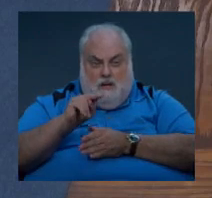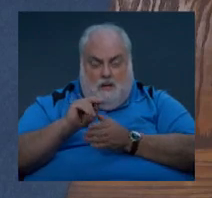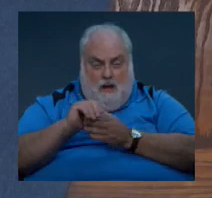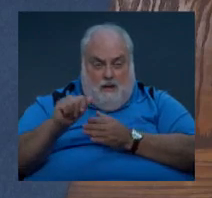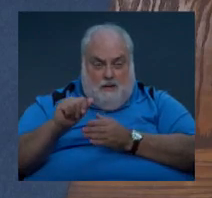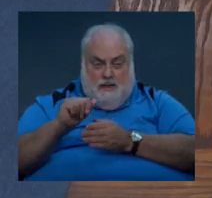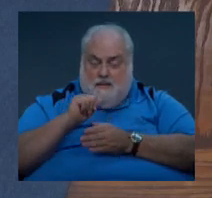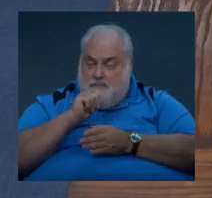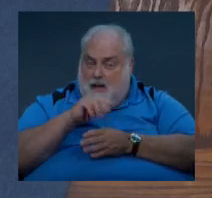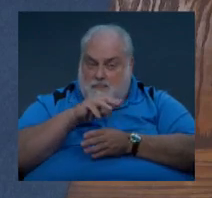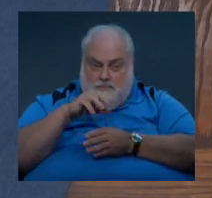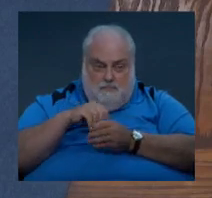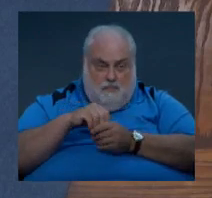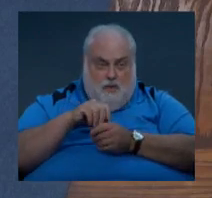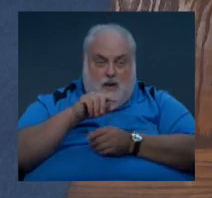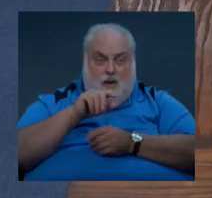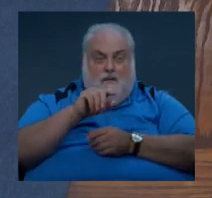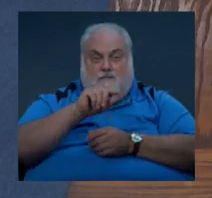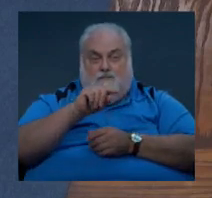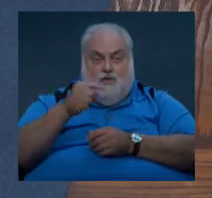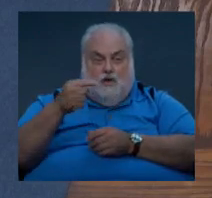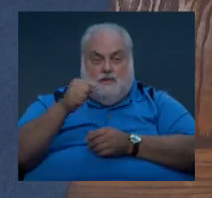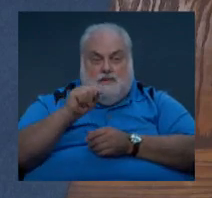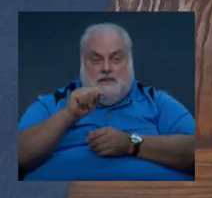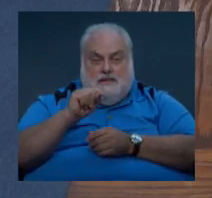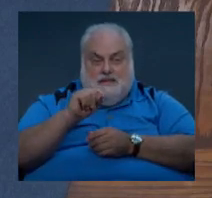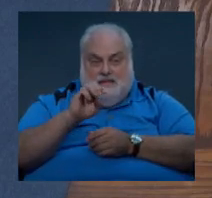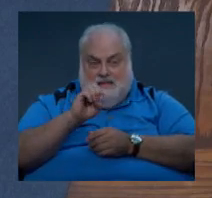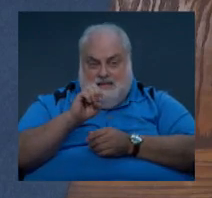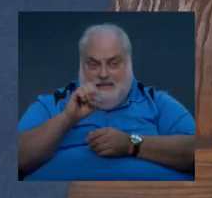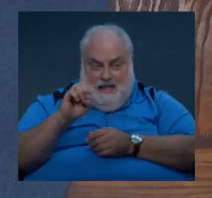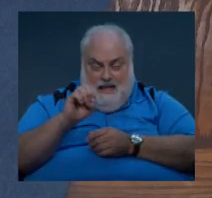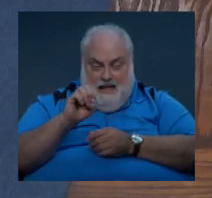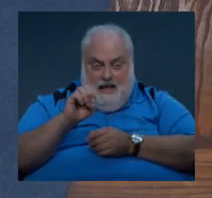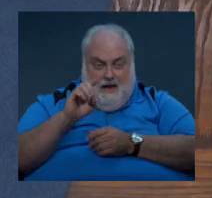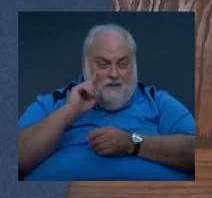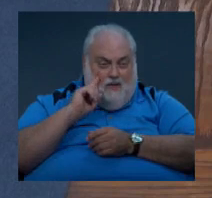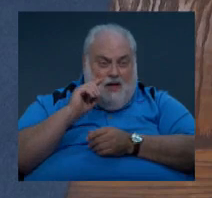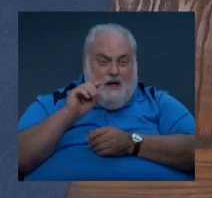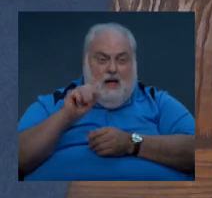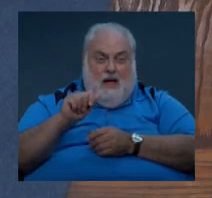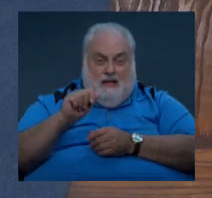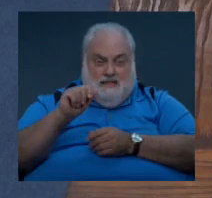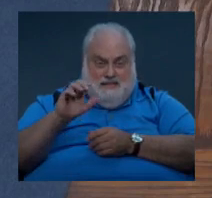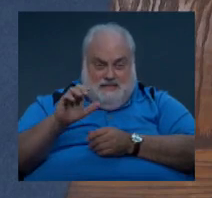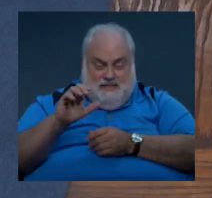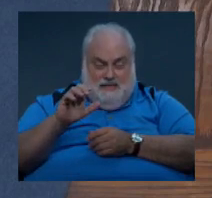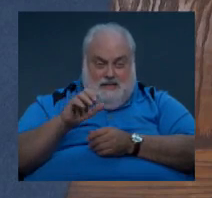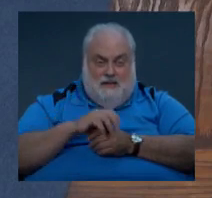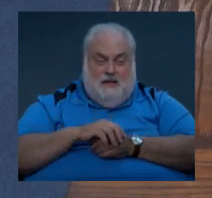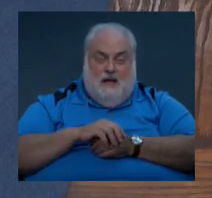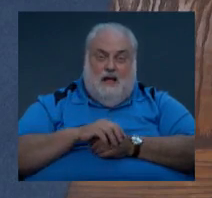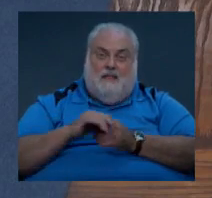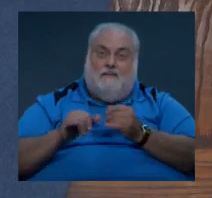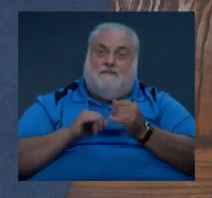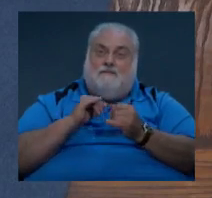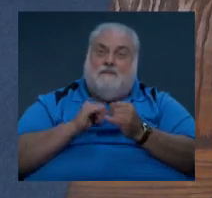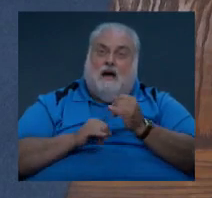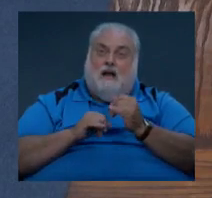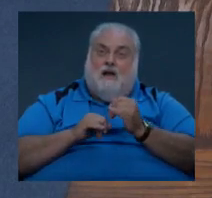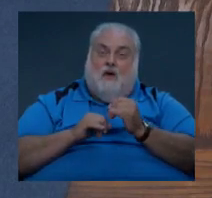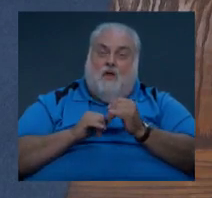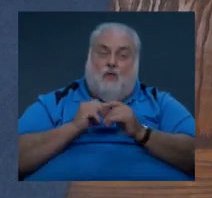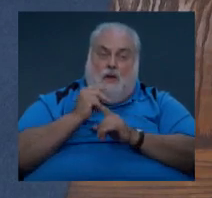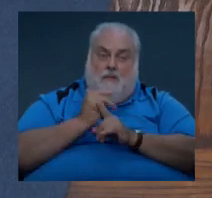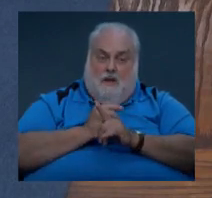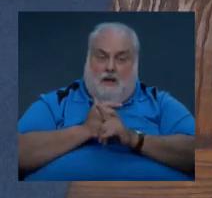additional funding we did for First Tee with respect to the HVAC system, and I think the final quarter of operating expenses